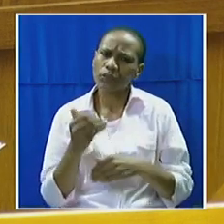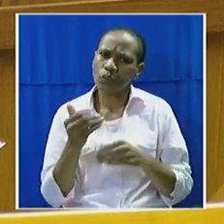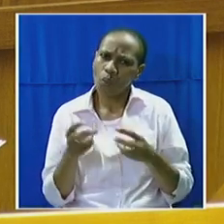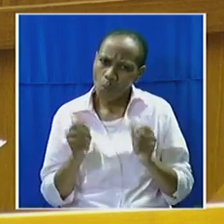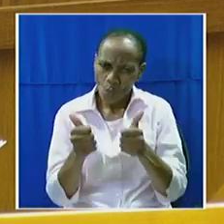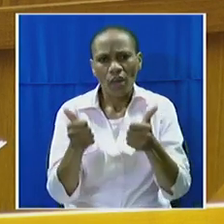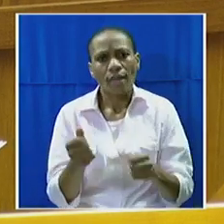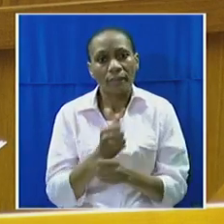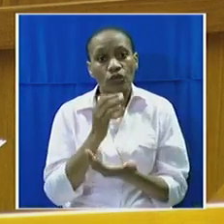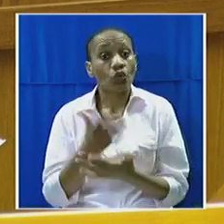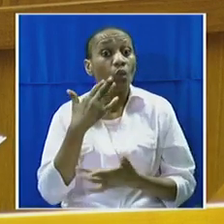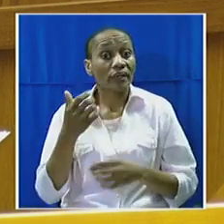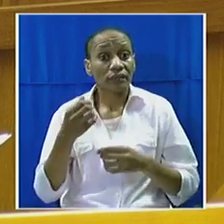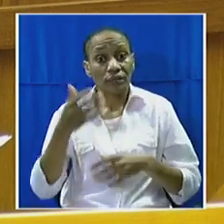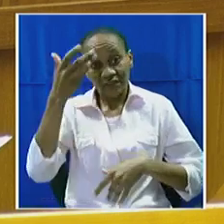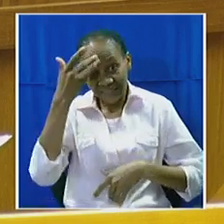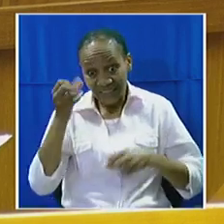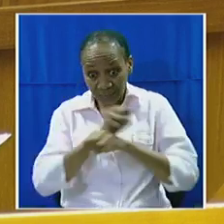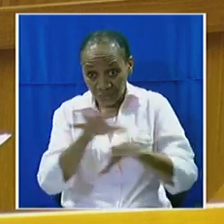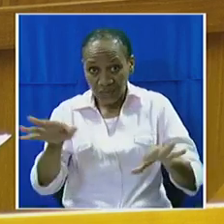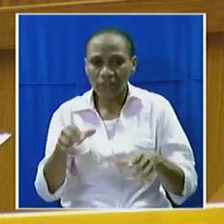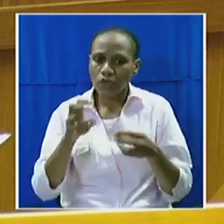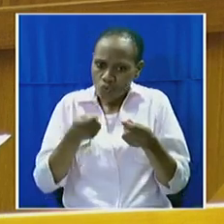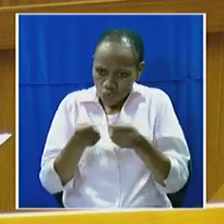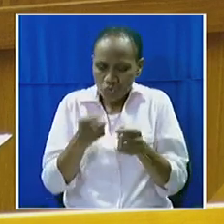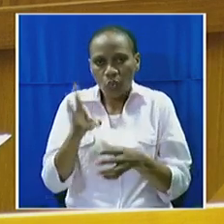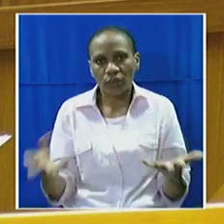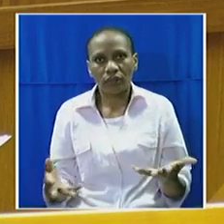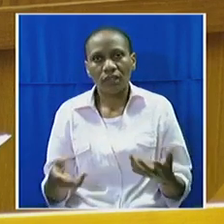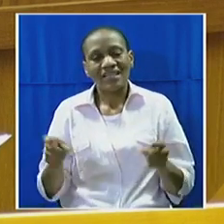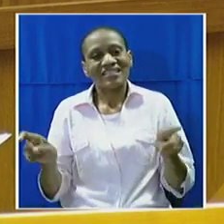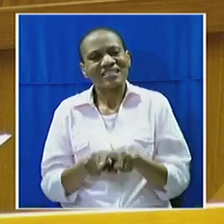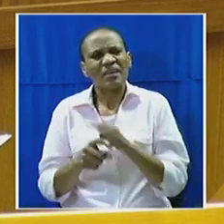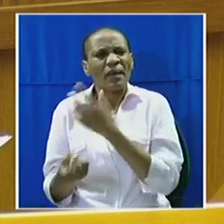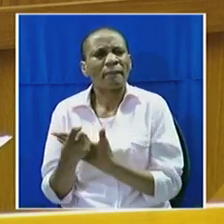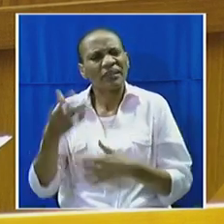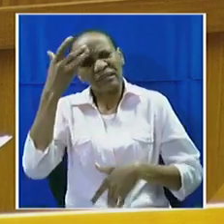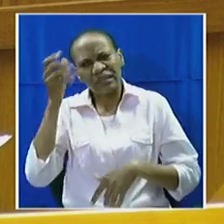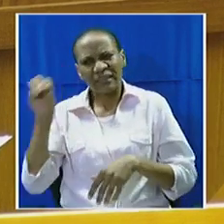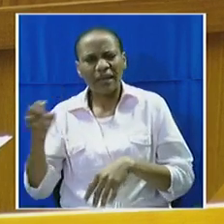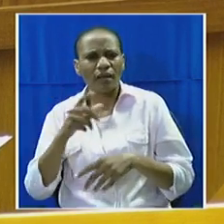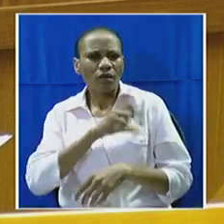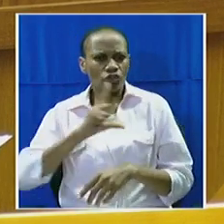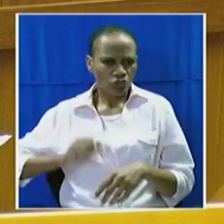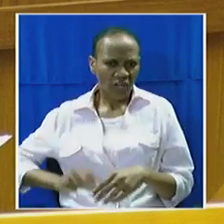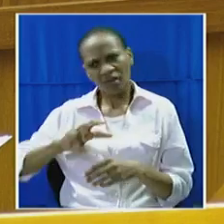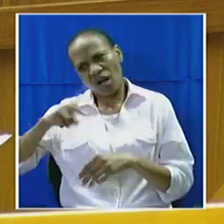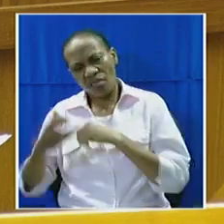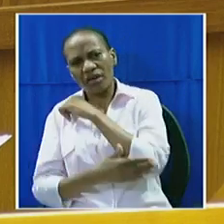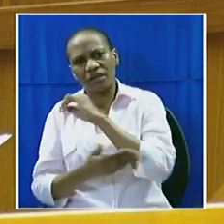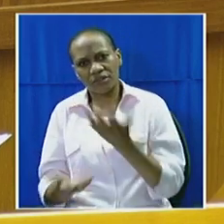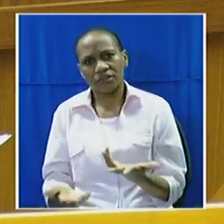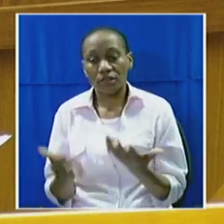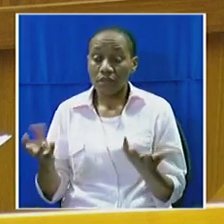to deal with the outbreak. These were preceded by the growing numbers of infections in China and other countries. Post the World